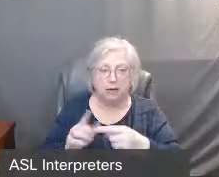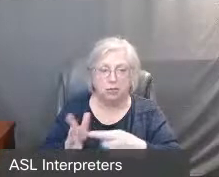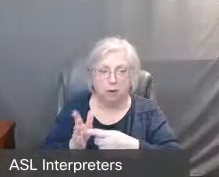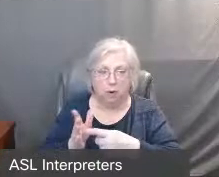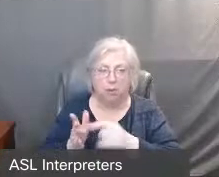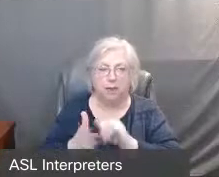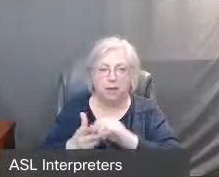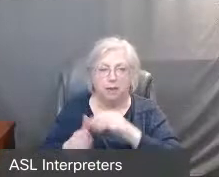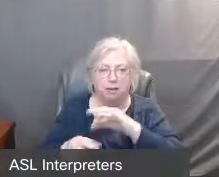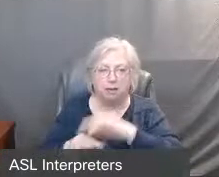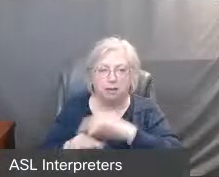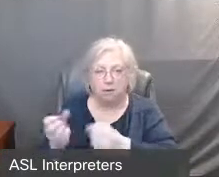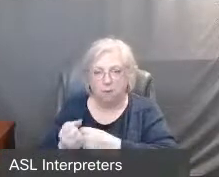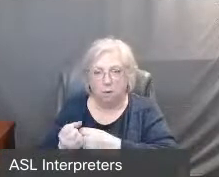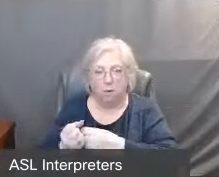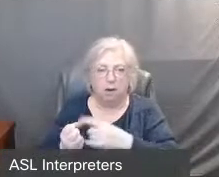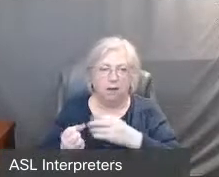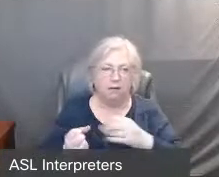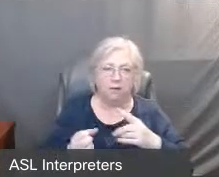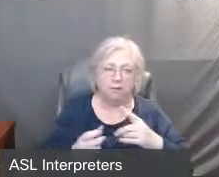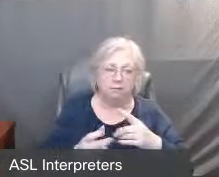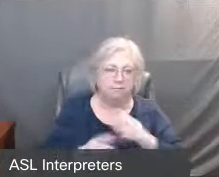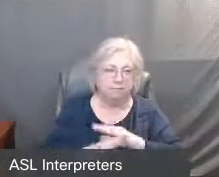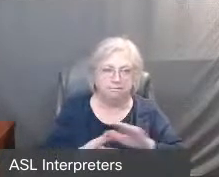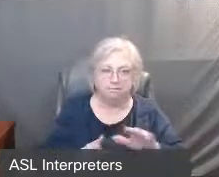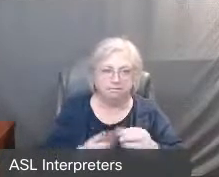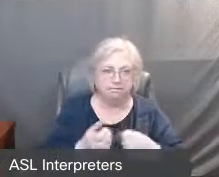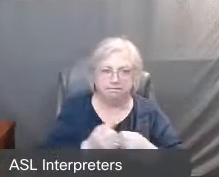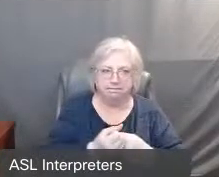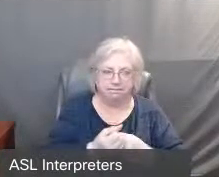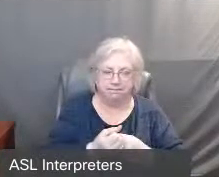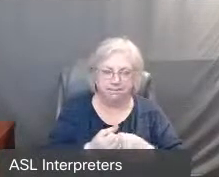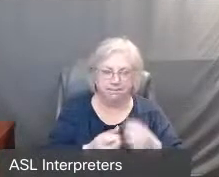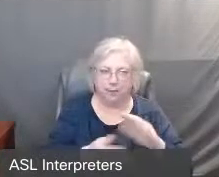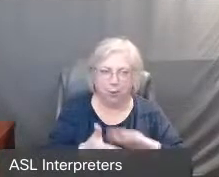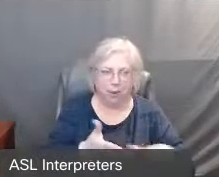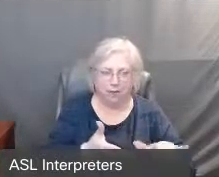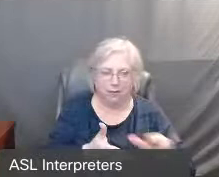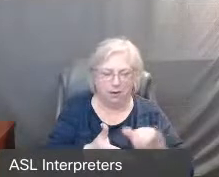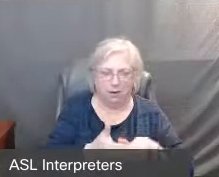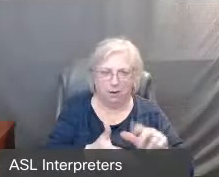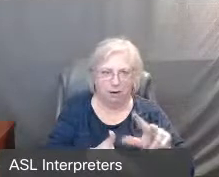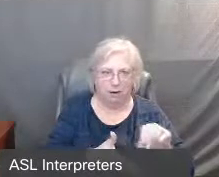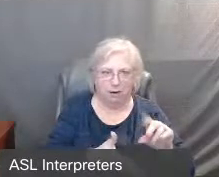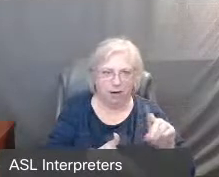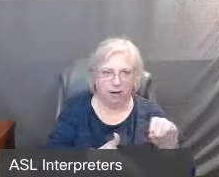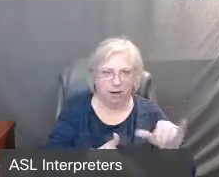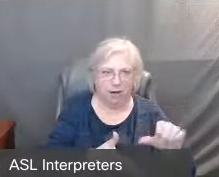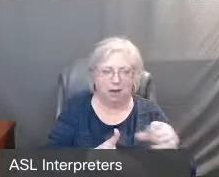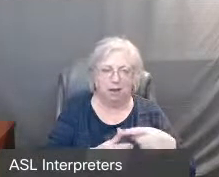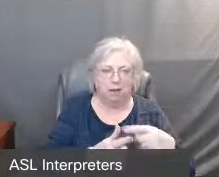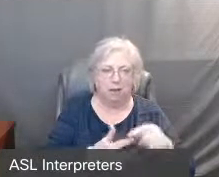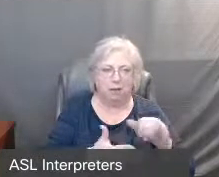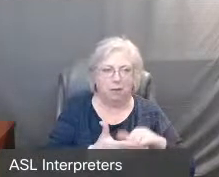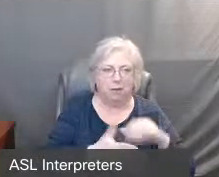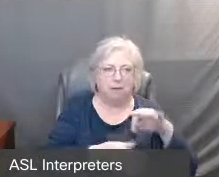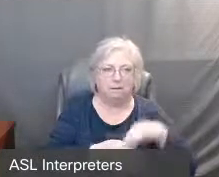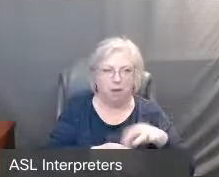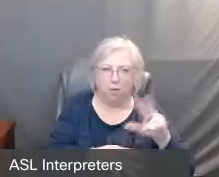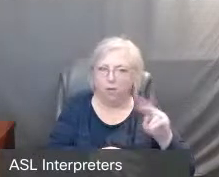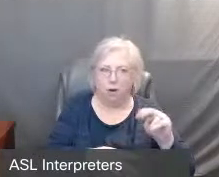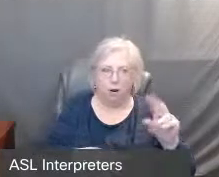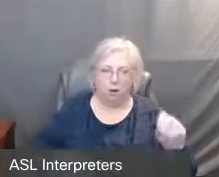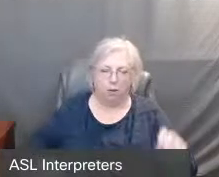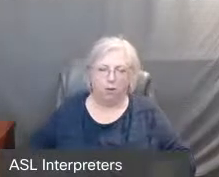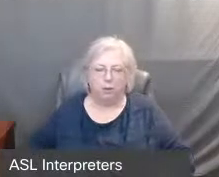vote for. And if you're not supportive of waiving that 30-day signage requirement, that'd be a vote